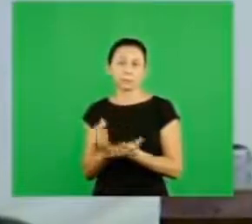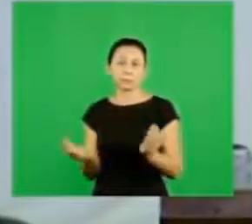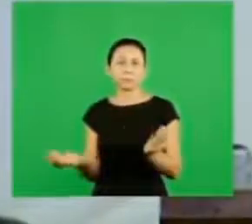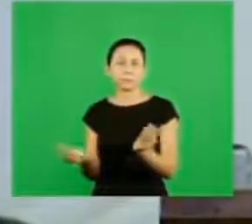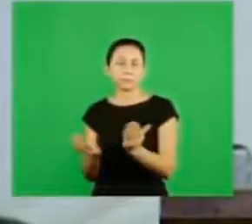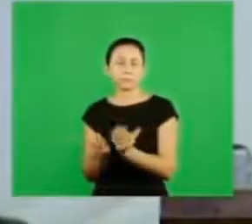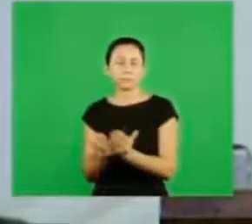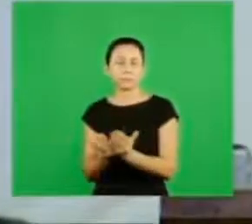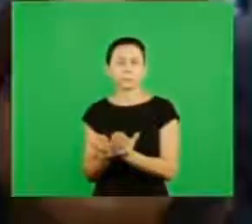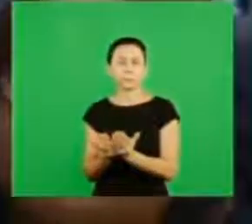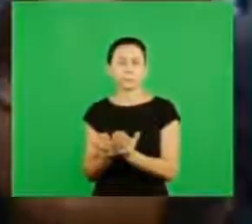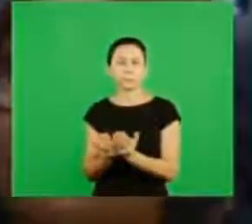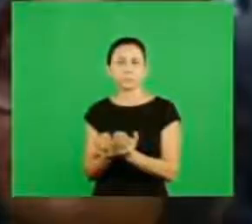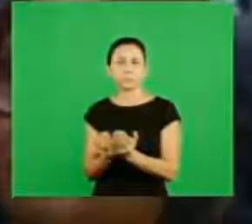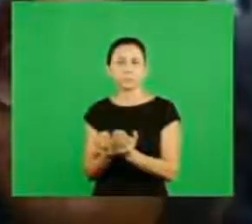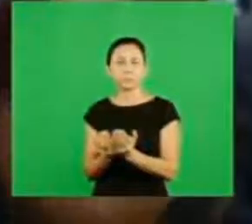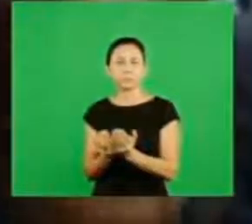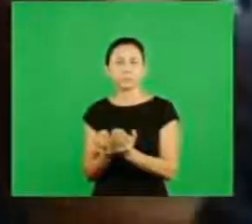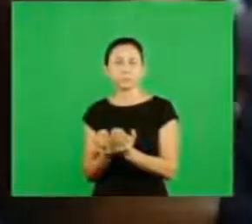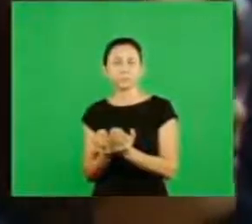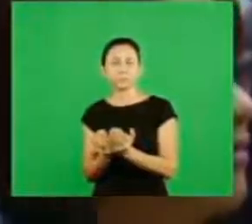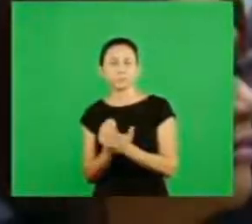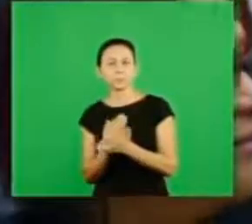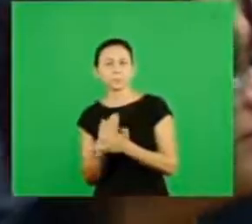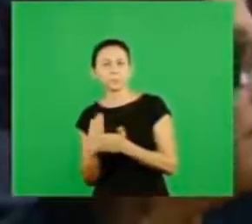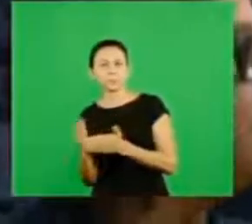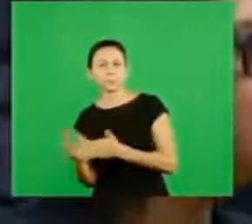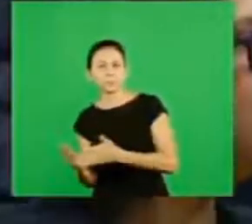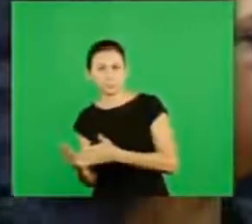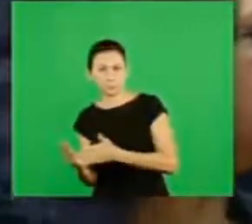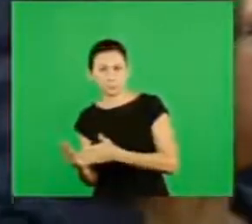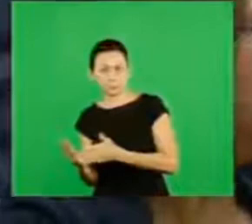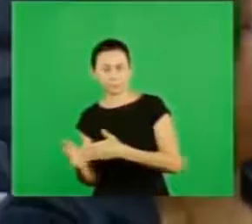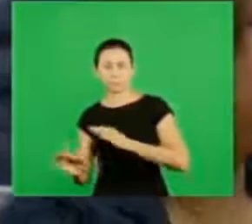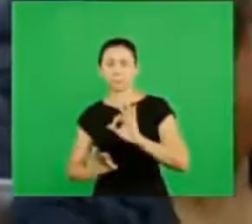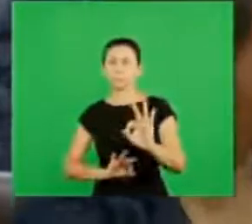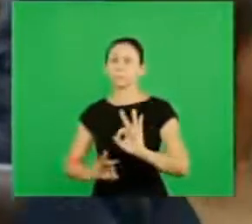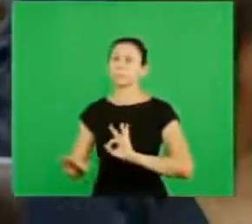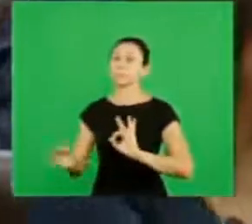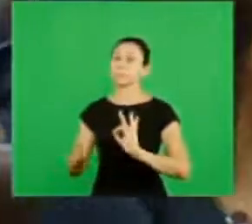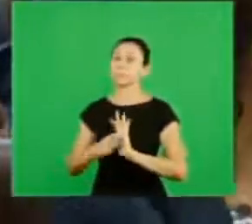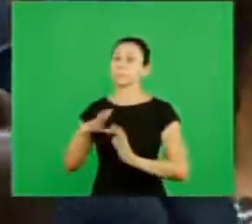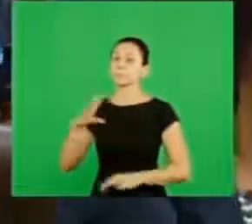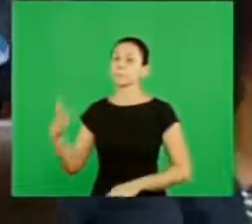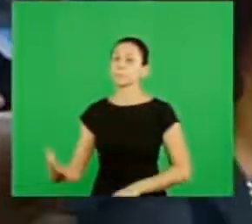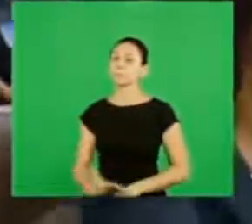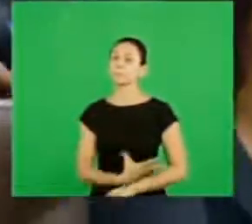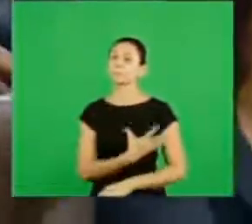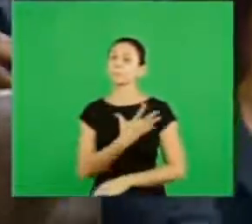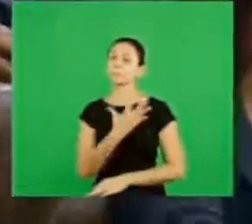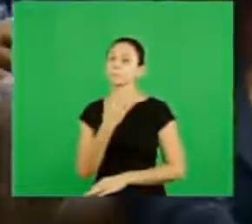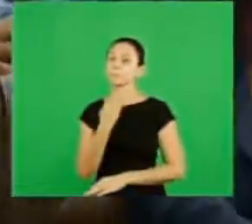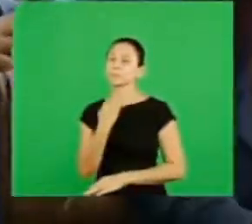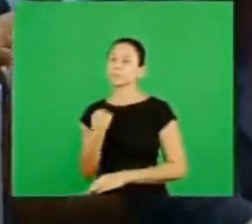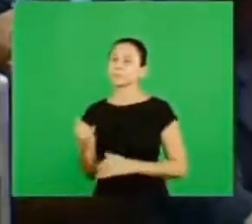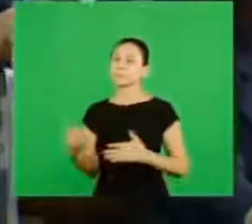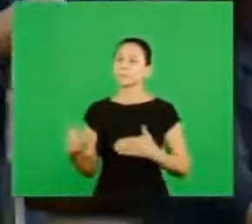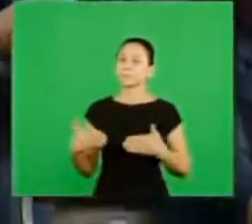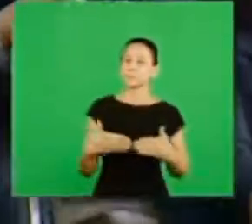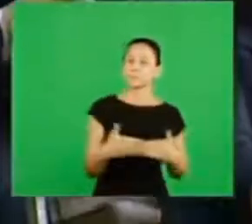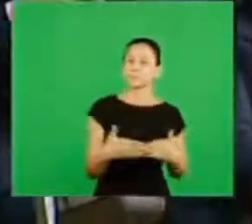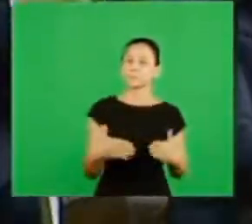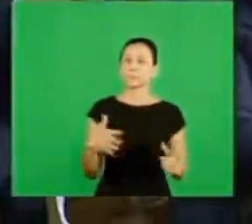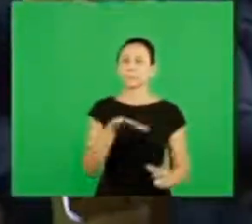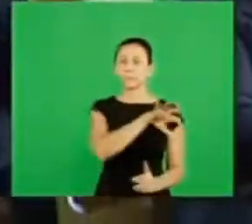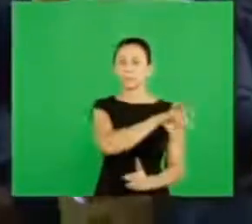was called the Protestant theology. And this theology started to go astray from